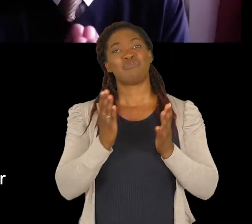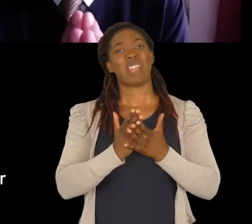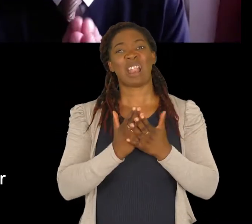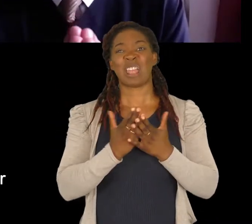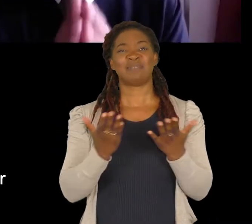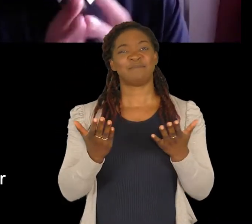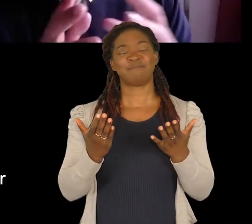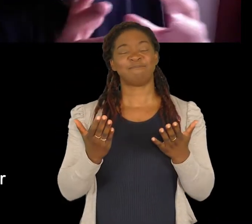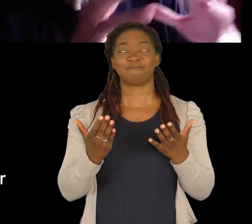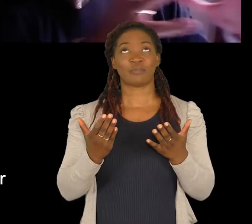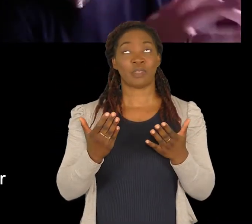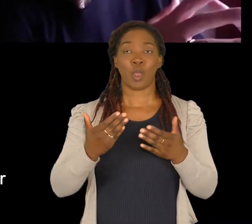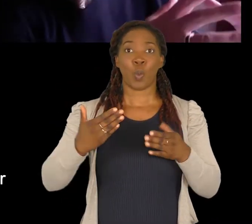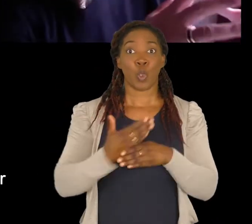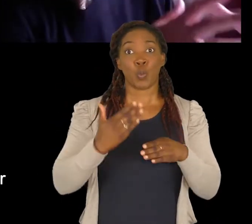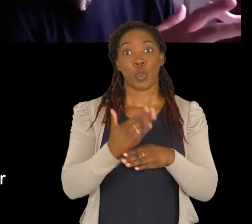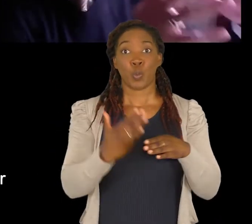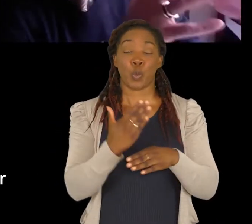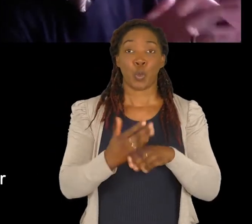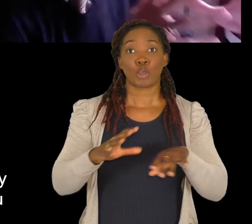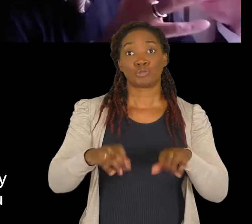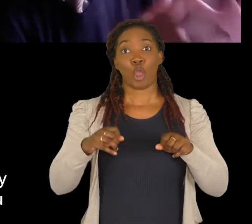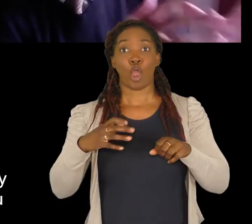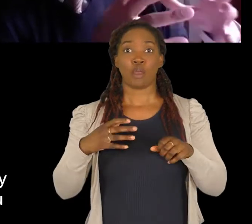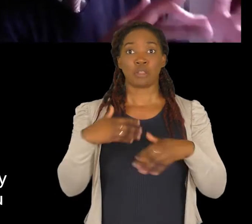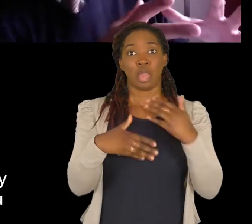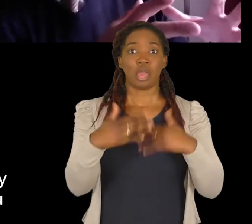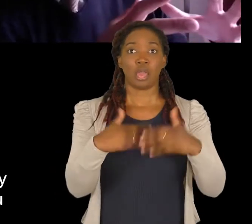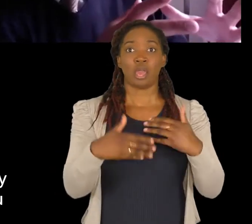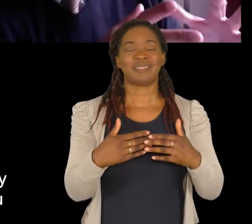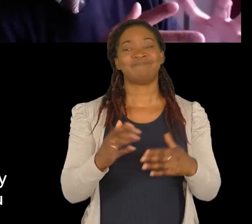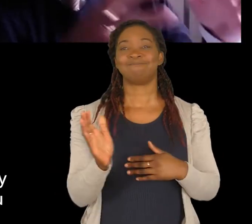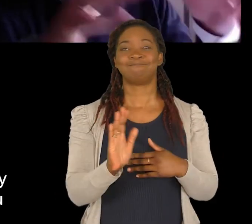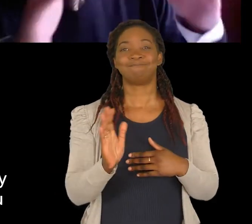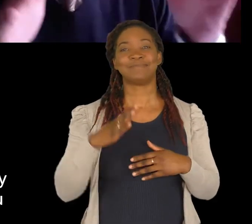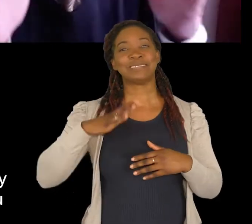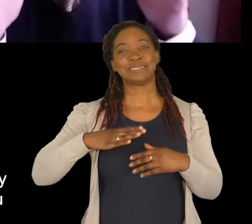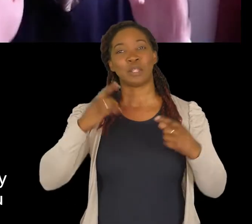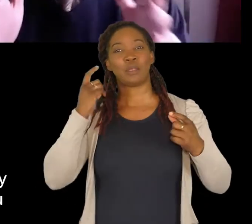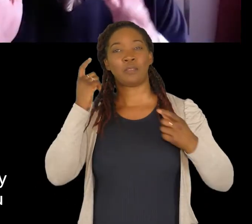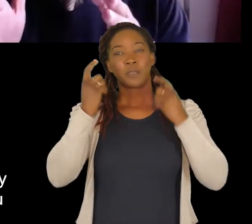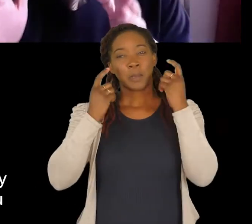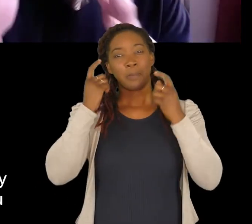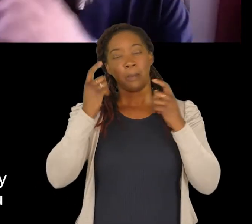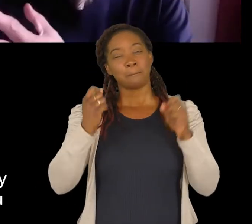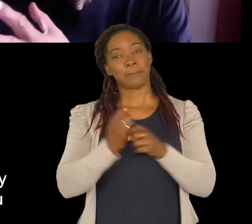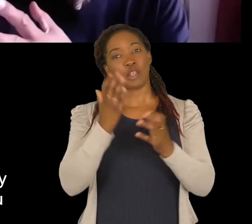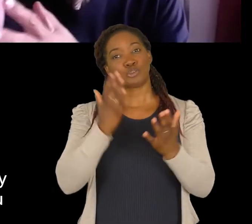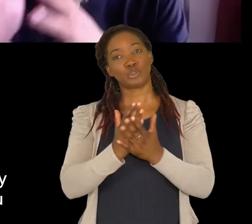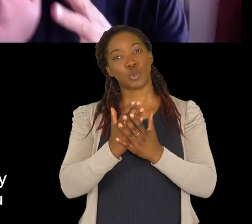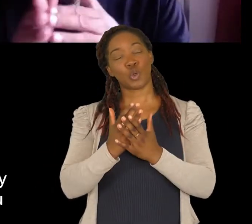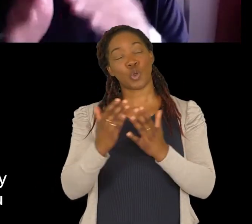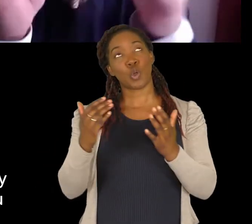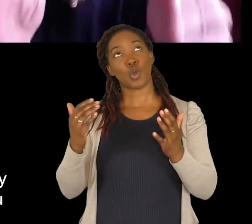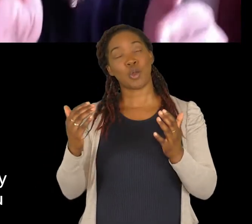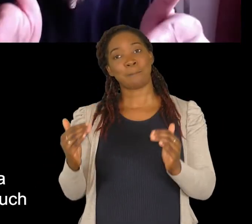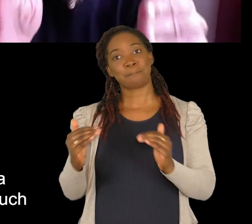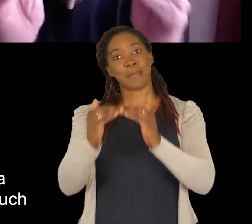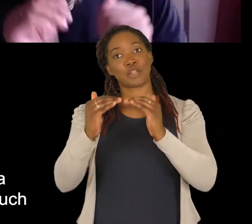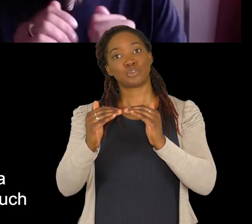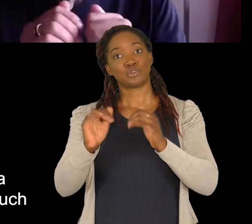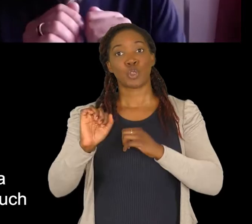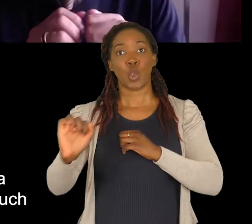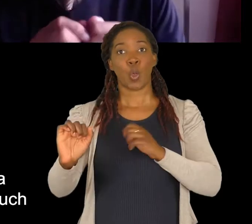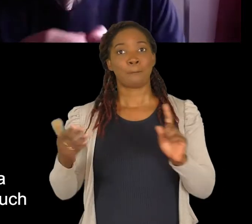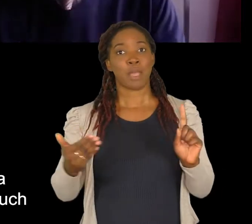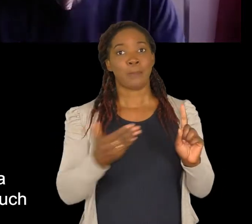sake of working, or don't just try and start something for the sake of wanting to start something. Really align it to your purpose and what it is you want